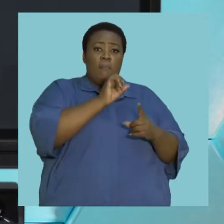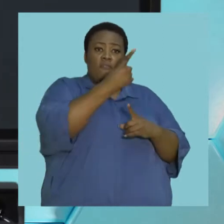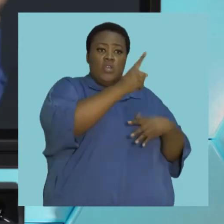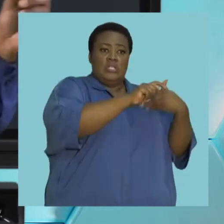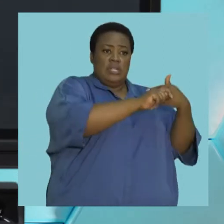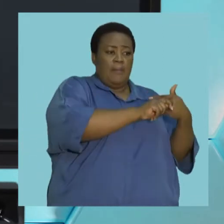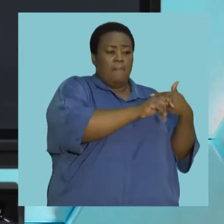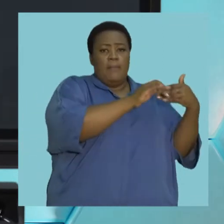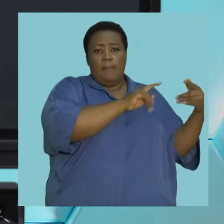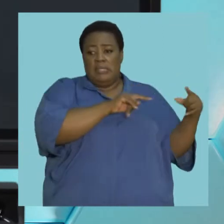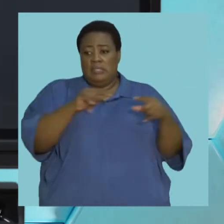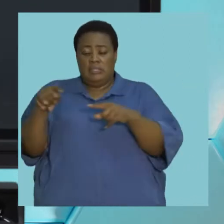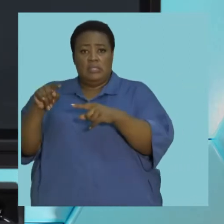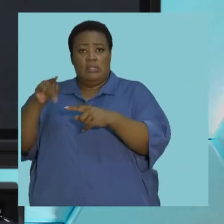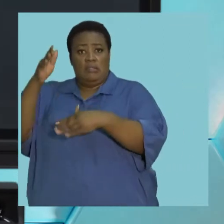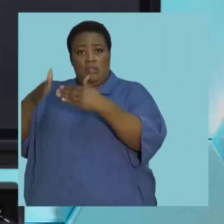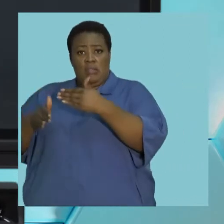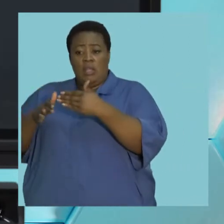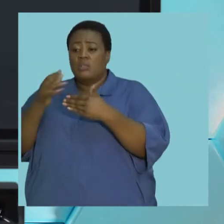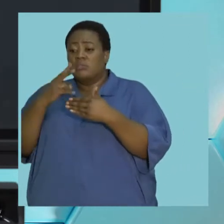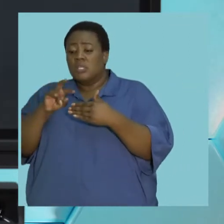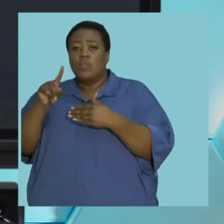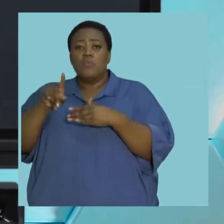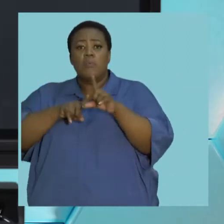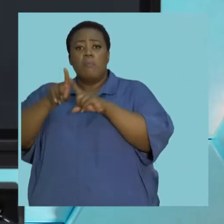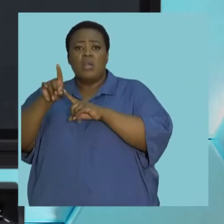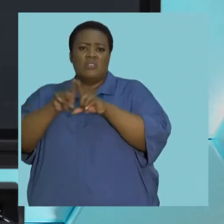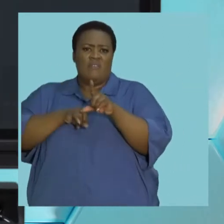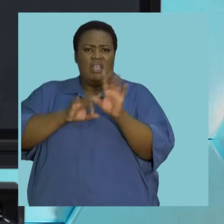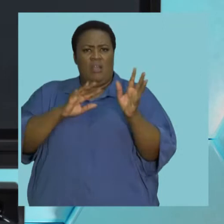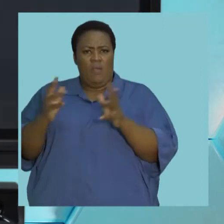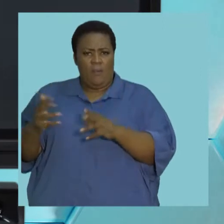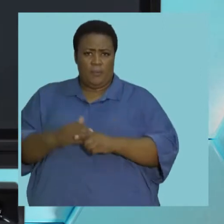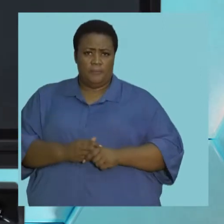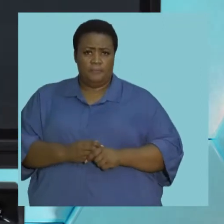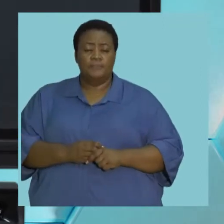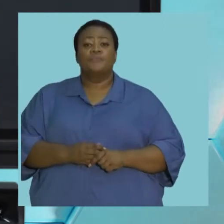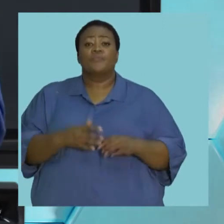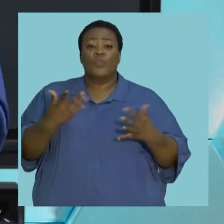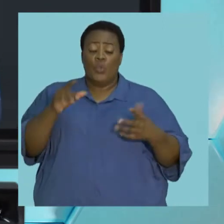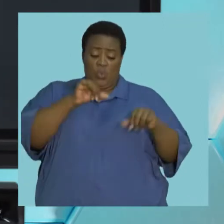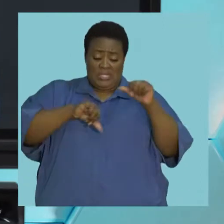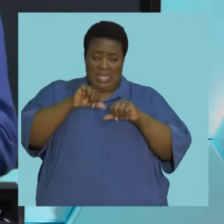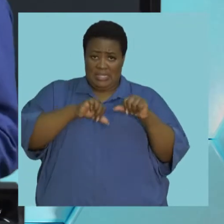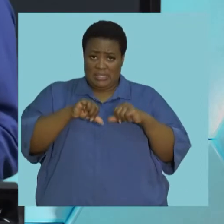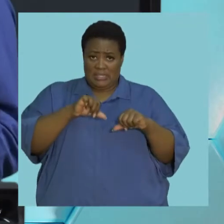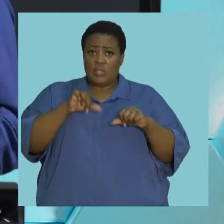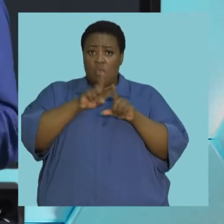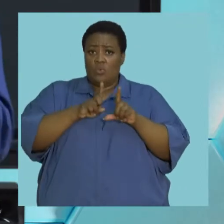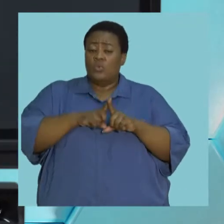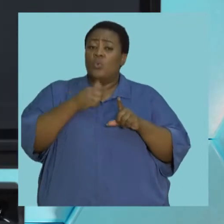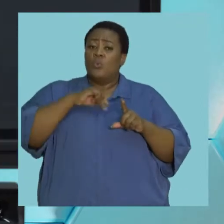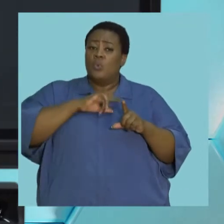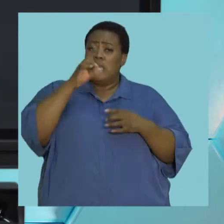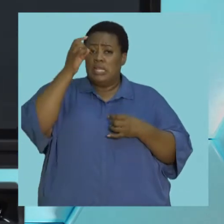whether you've passed or failed or how well you've done. So we've got to look at, in science, how we present that data